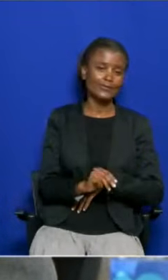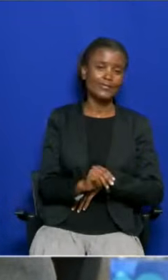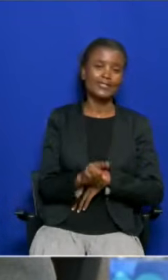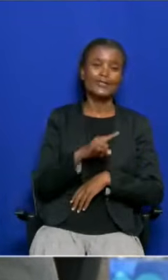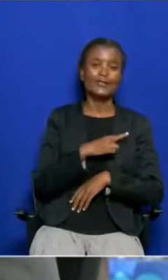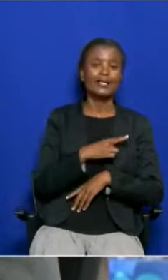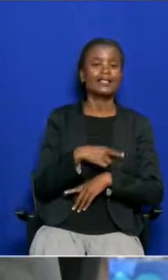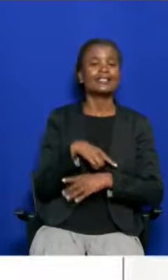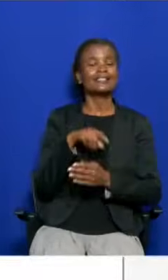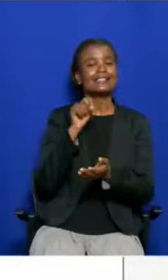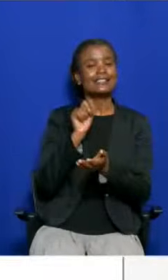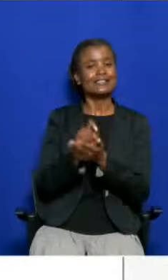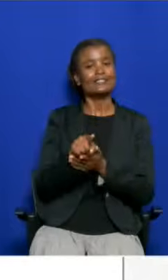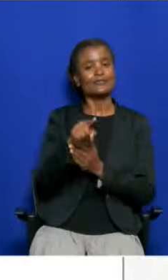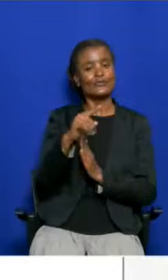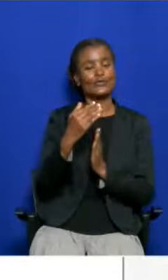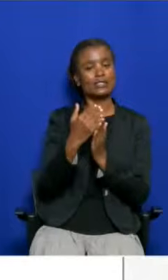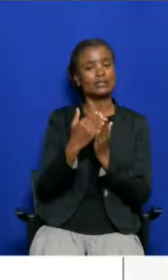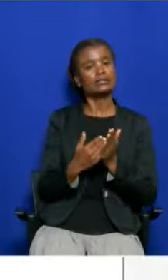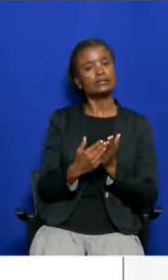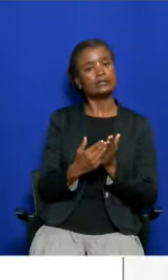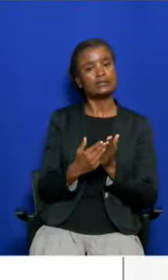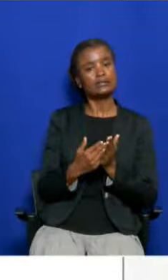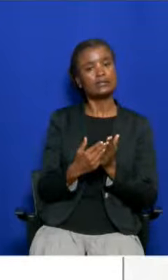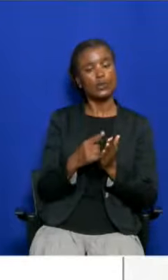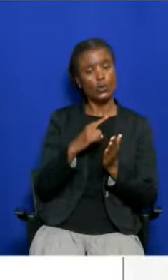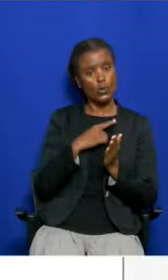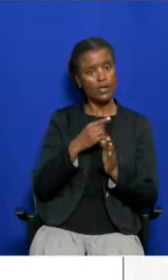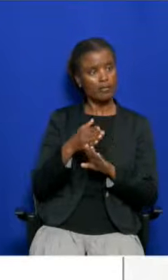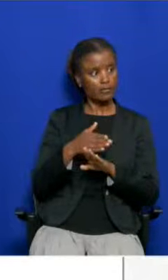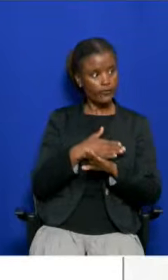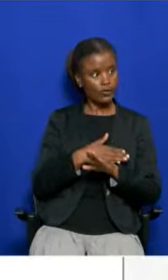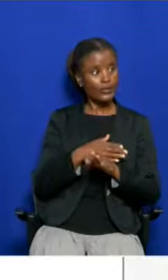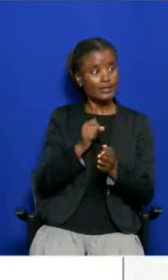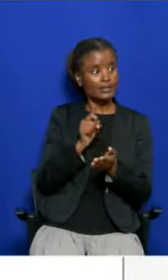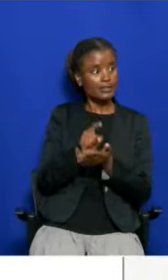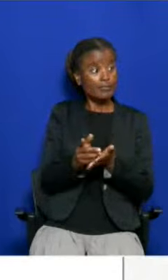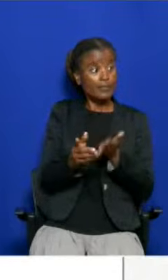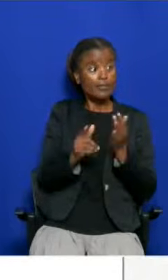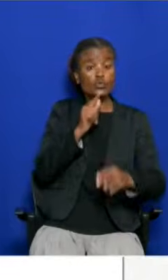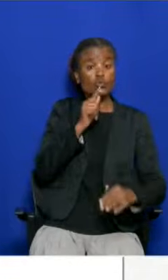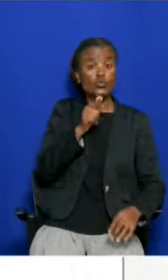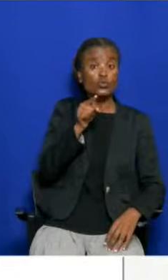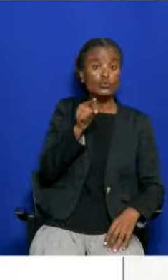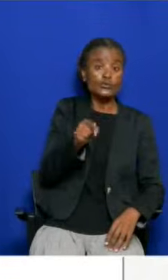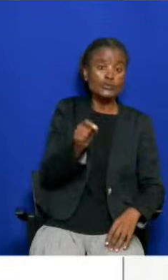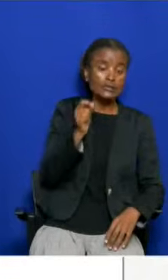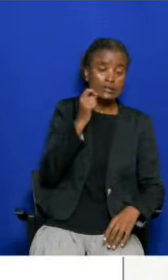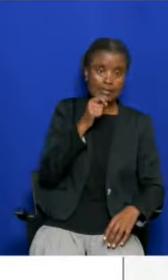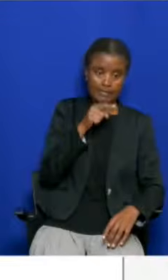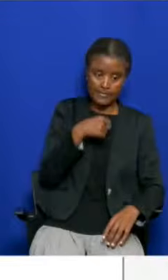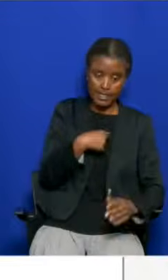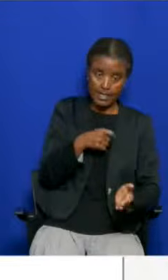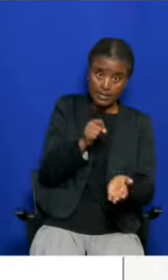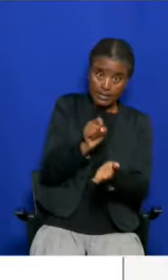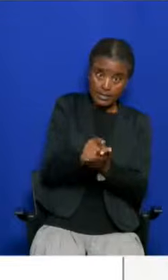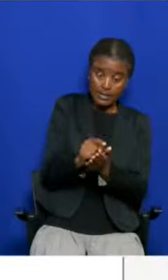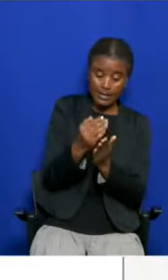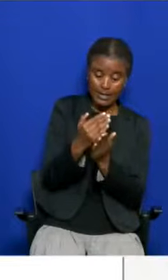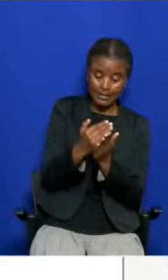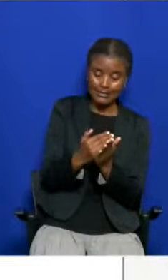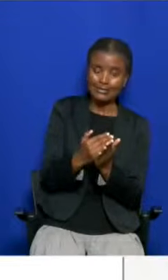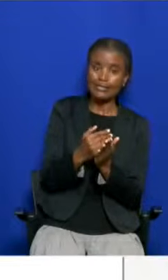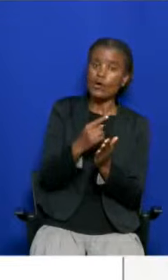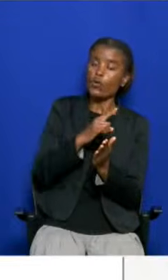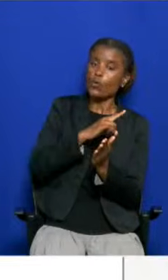He must have told you before he sent the list that I'm sending you a list and this is why. Or if he didn't tell